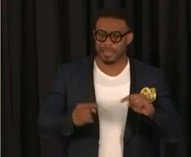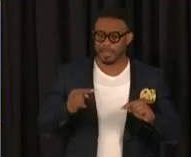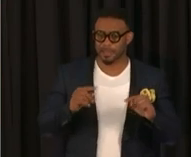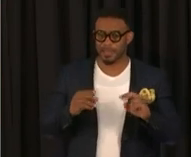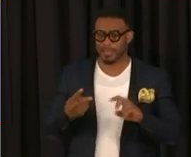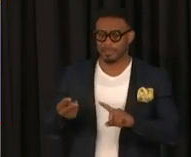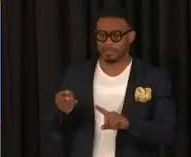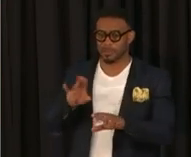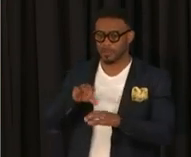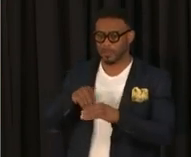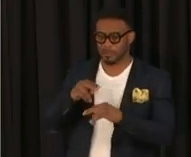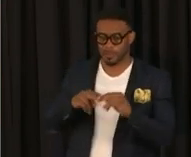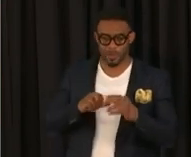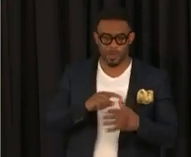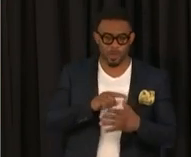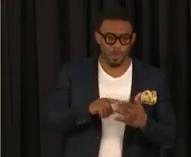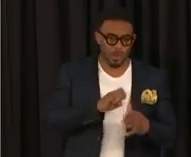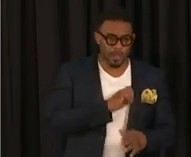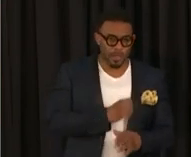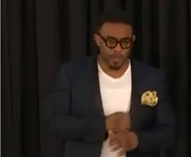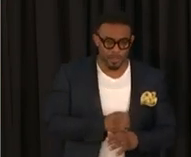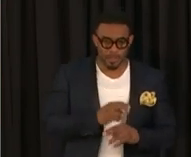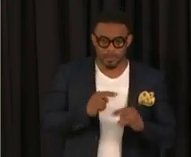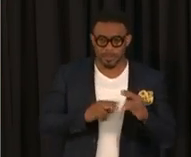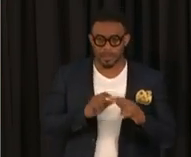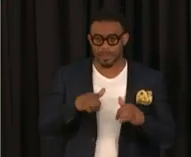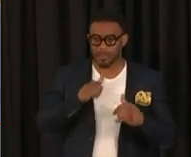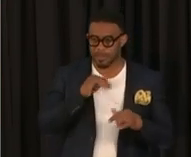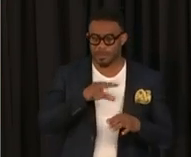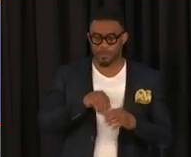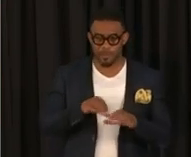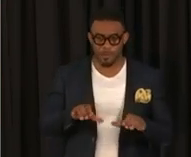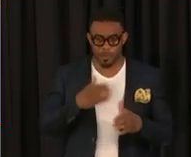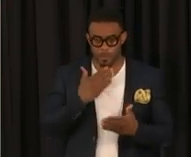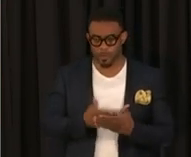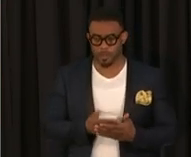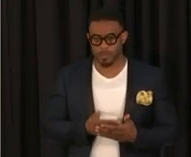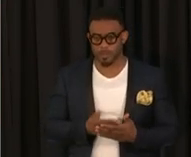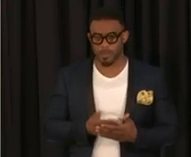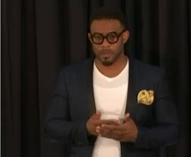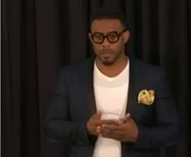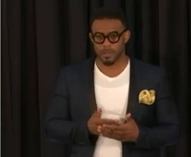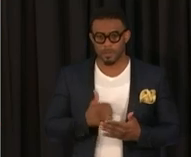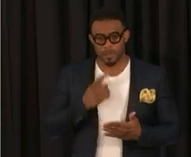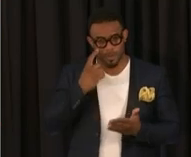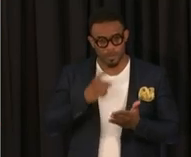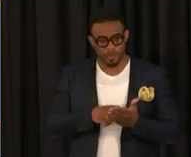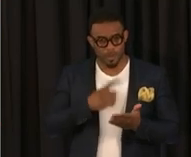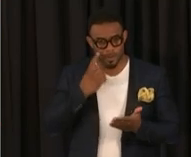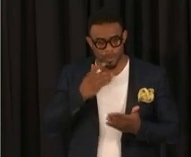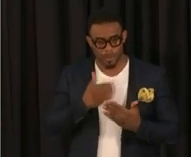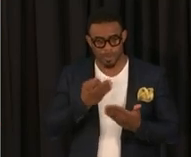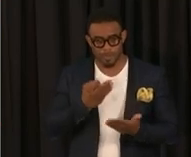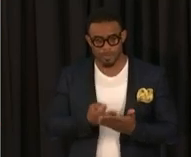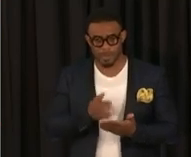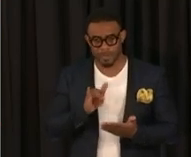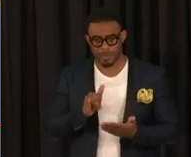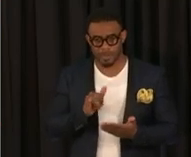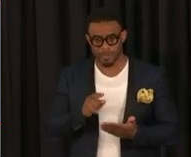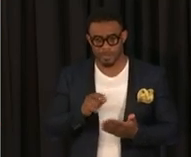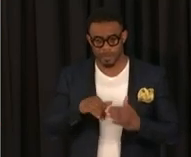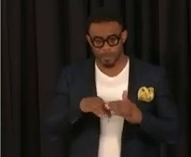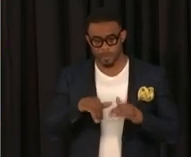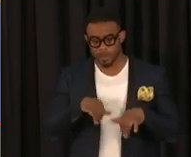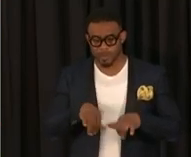dynamics within the building. And so those buildings that have not been performing very well have been notified recently of the fact that